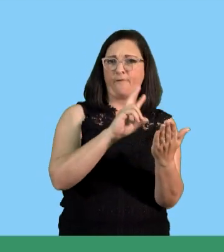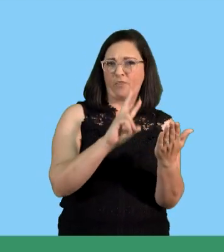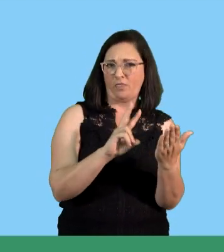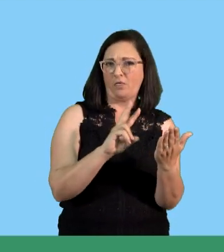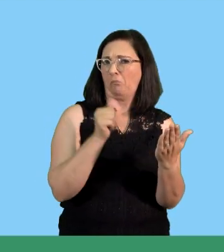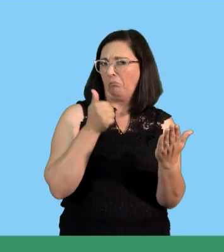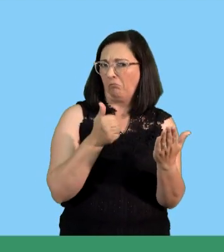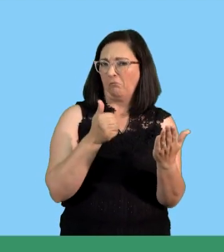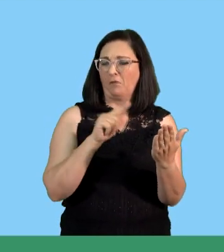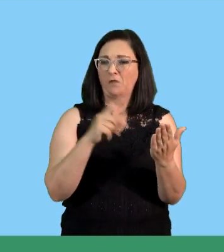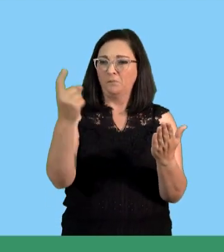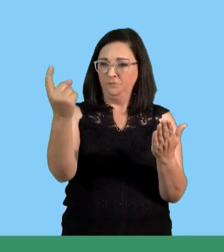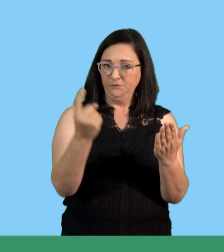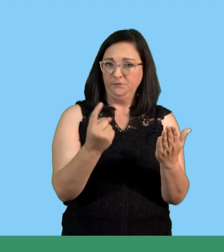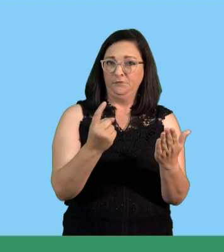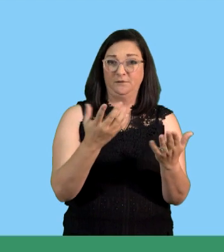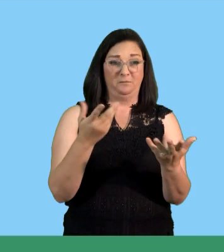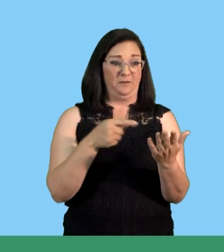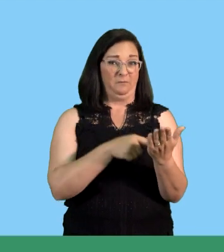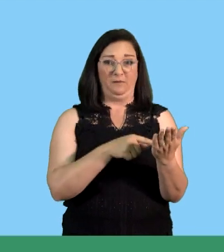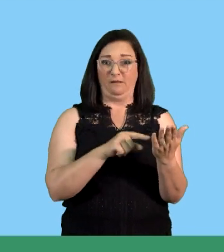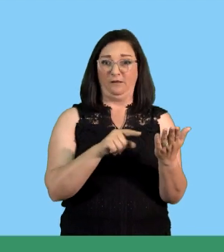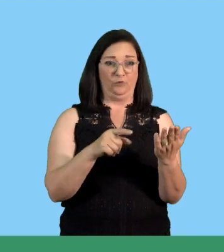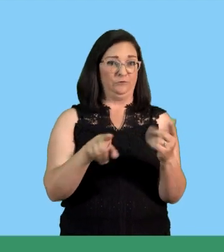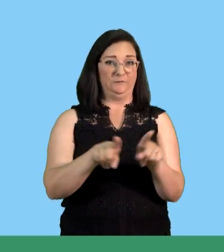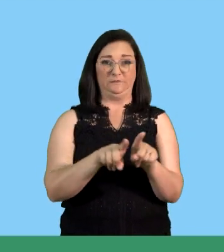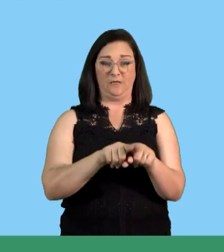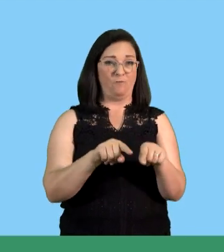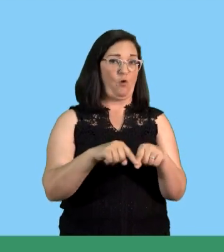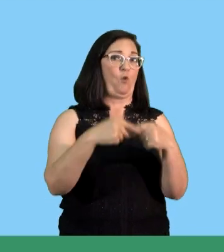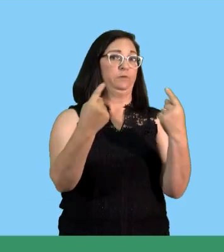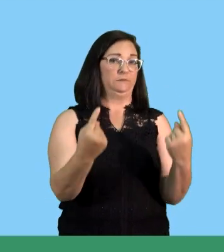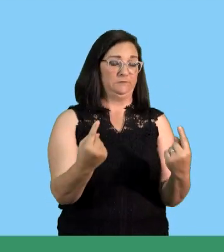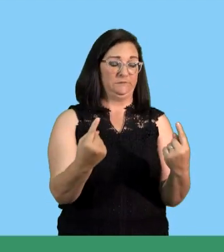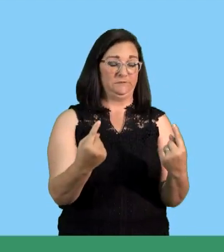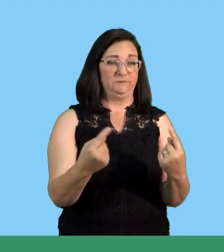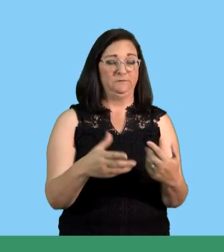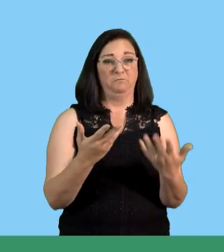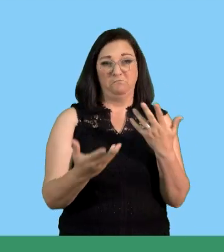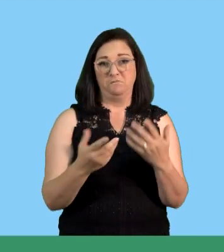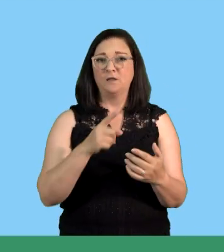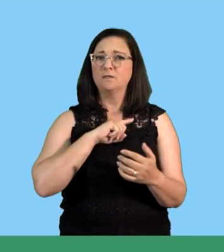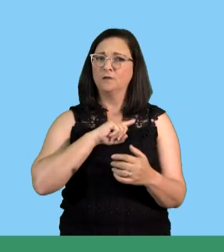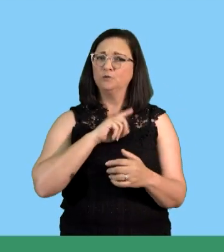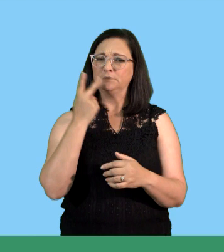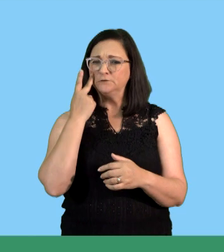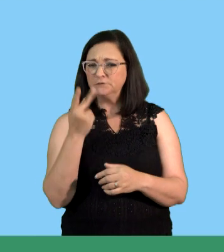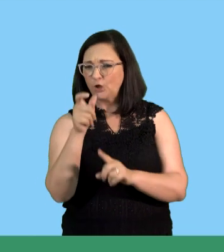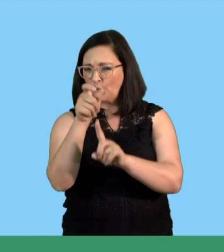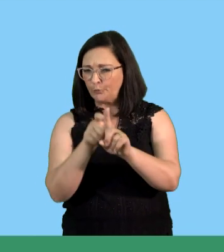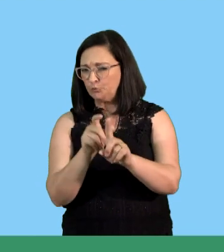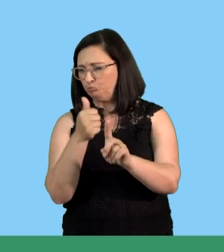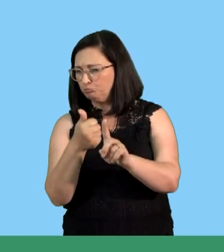this, but when the person comes physically, it's a direct opposite of that. So we want to determine a